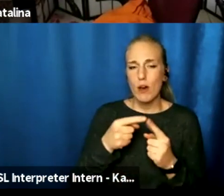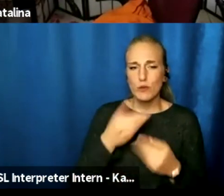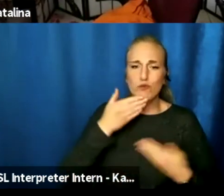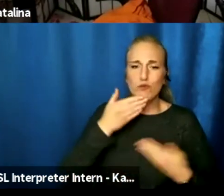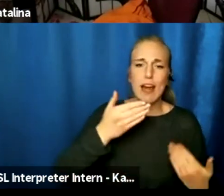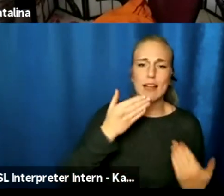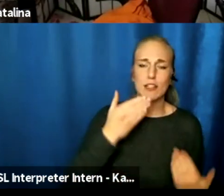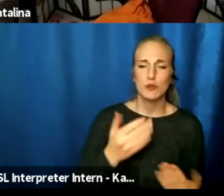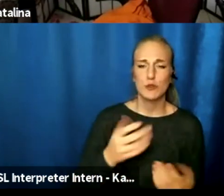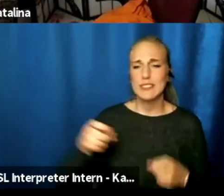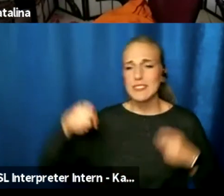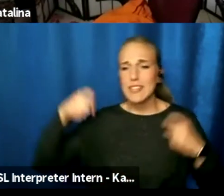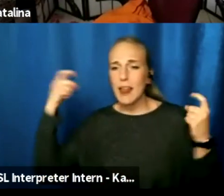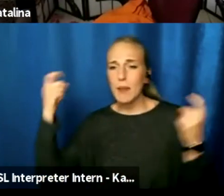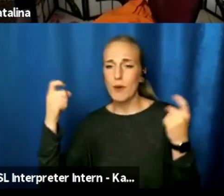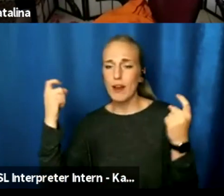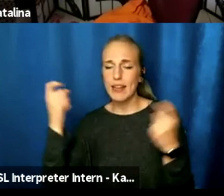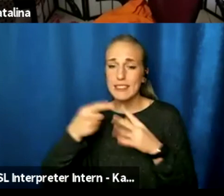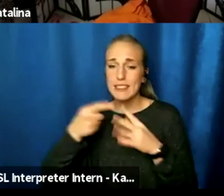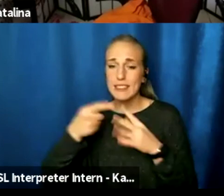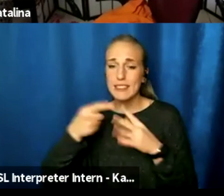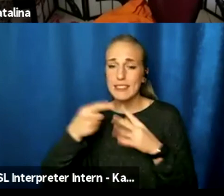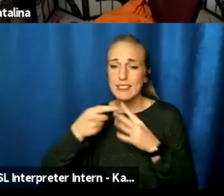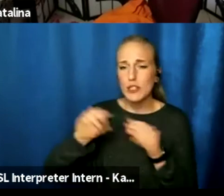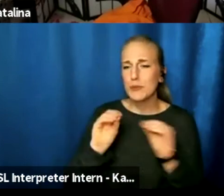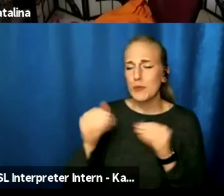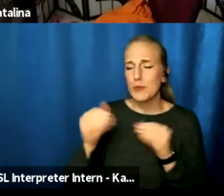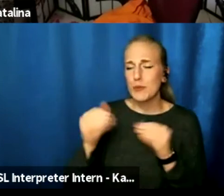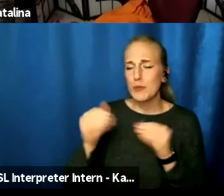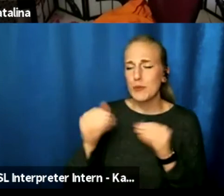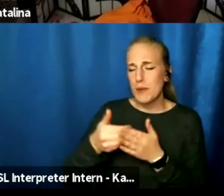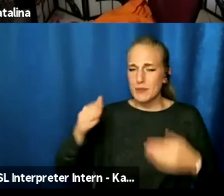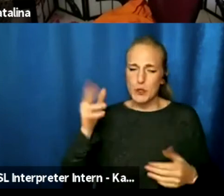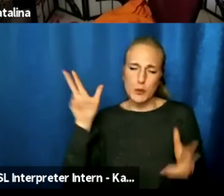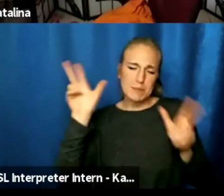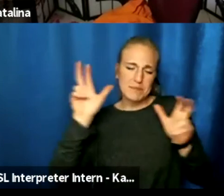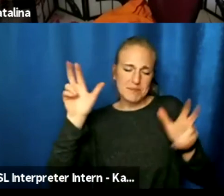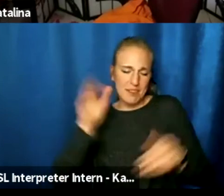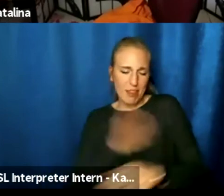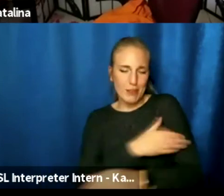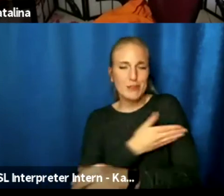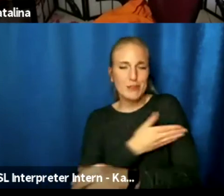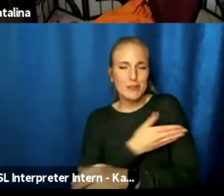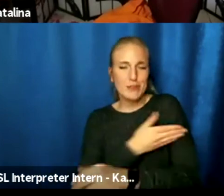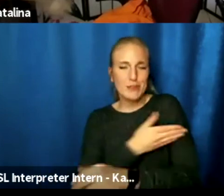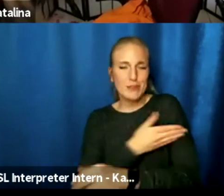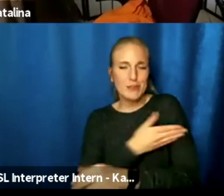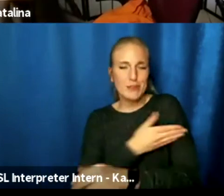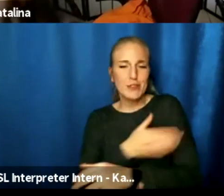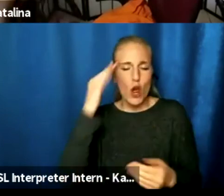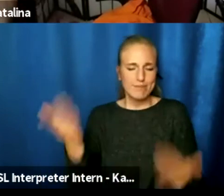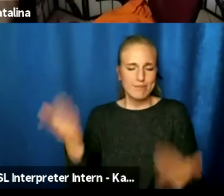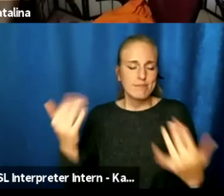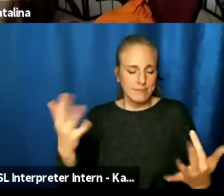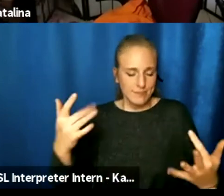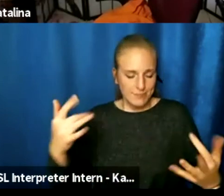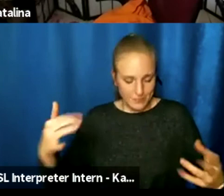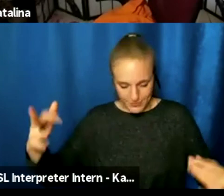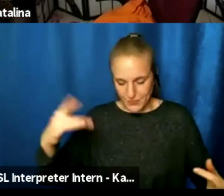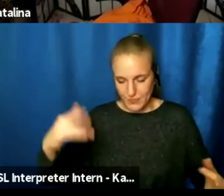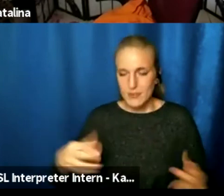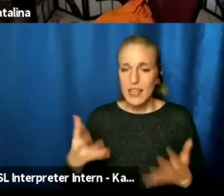want you to start to move before you even hear it, knowing it is coming. I want you to start to move